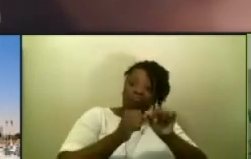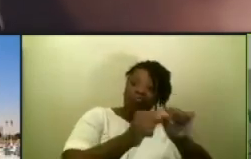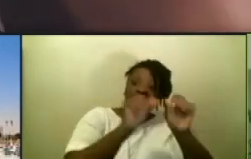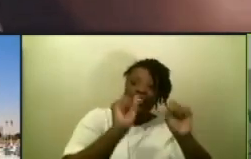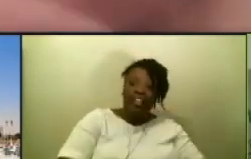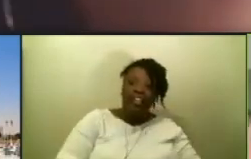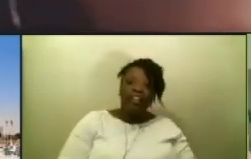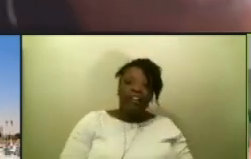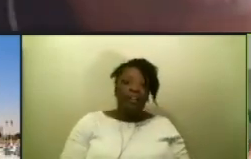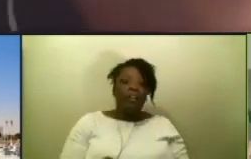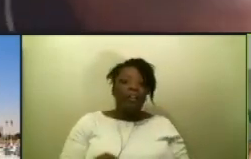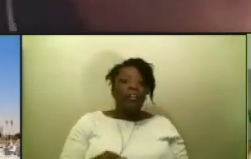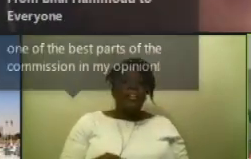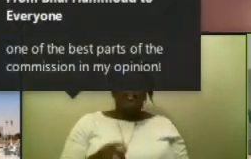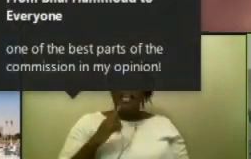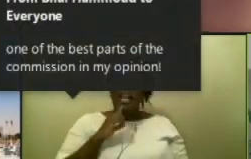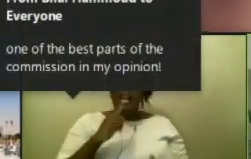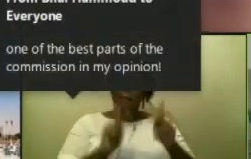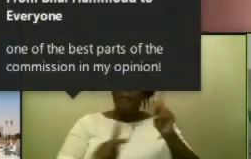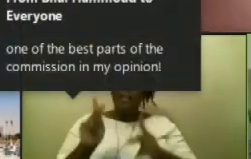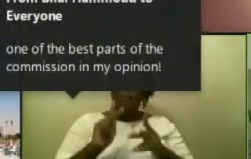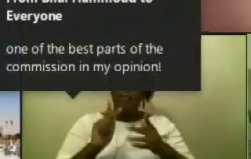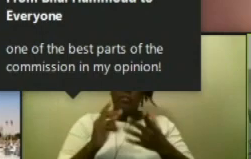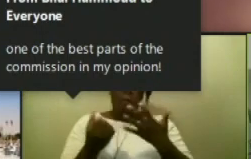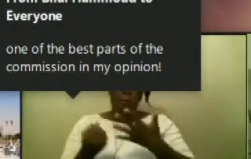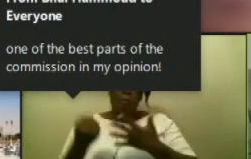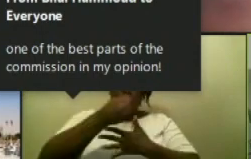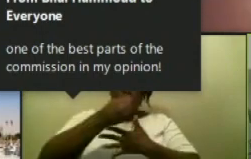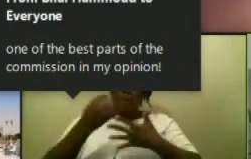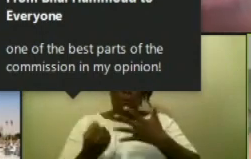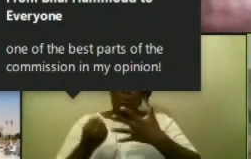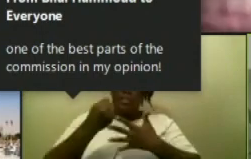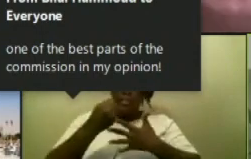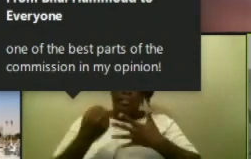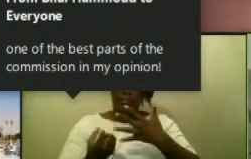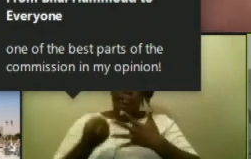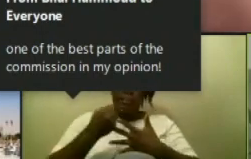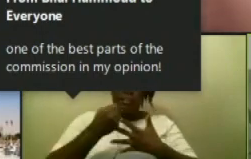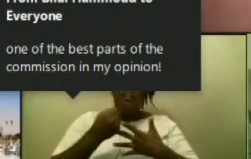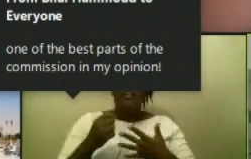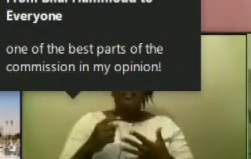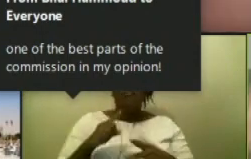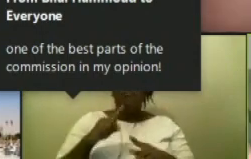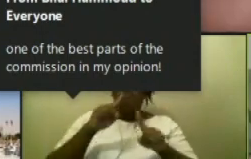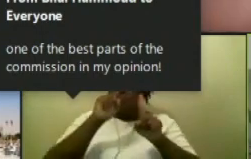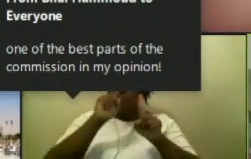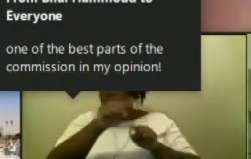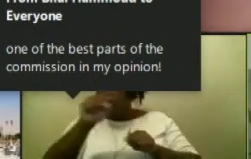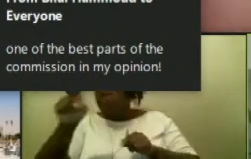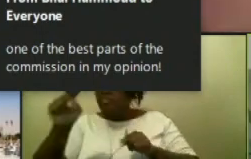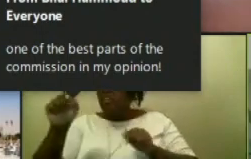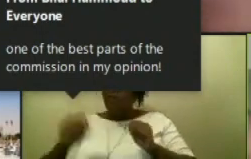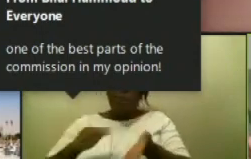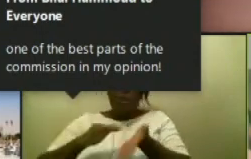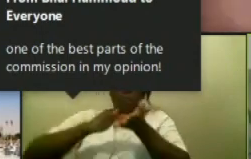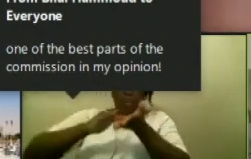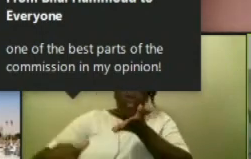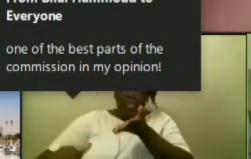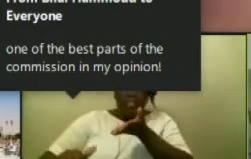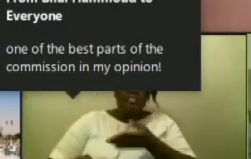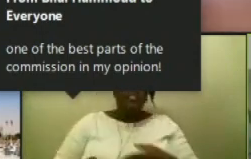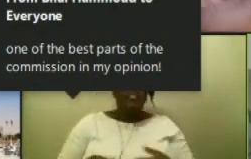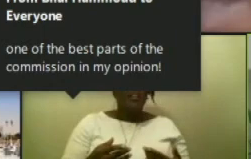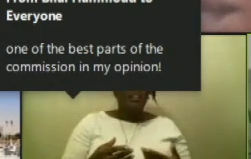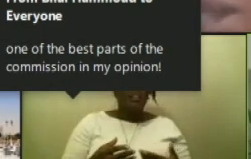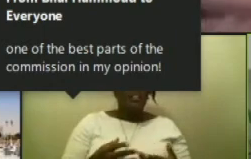in custody and prioritizes people for release. So those are the things that are relevant to